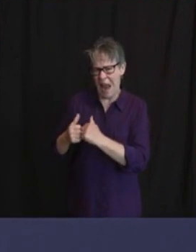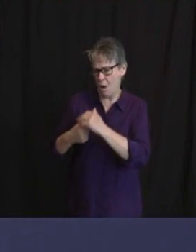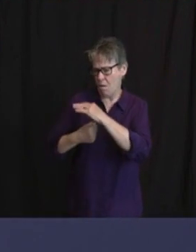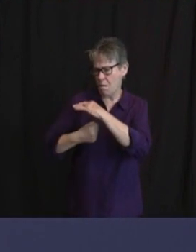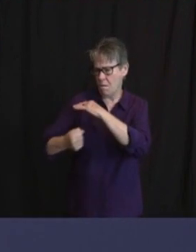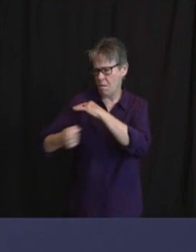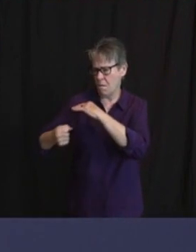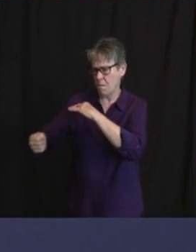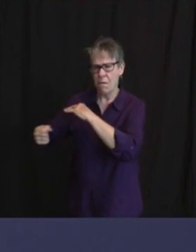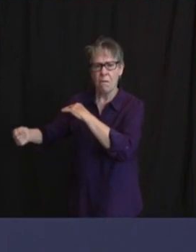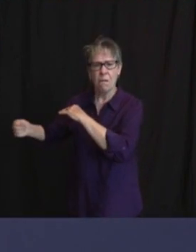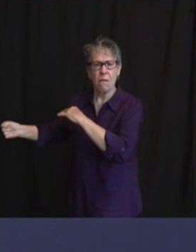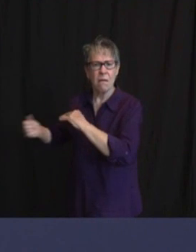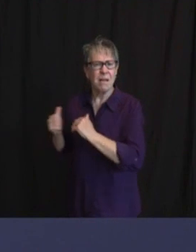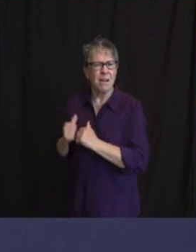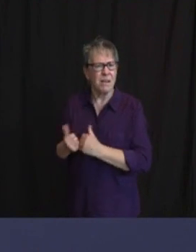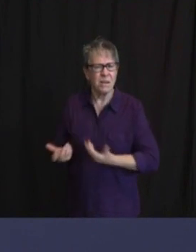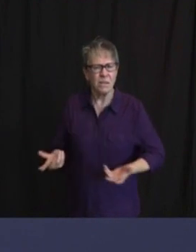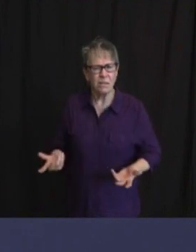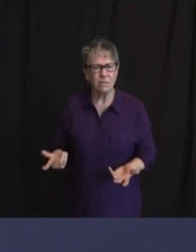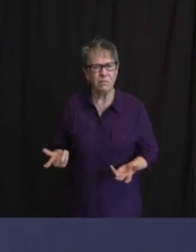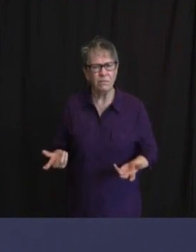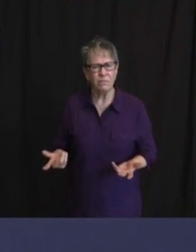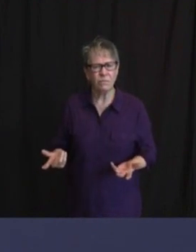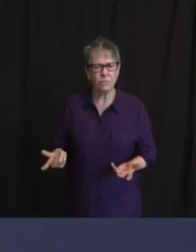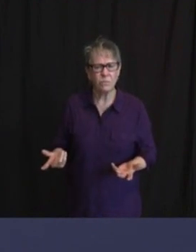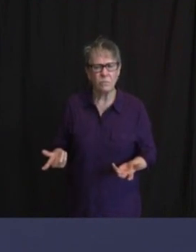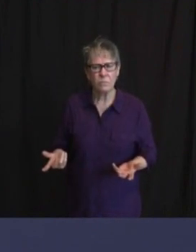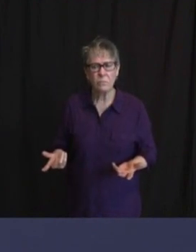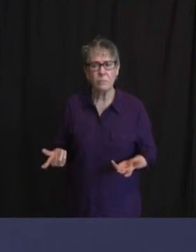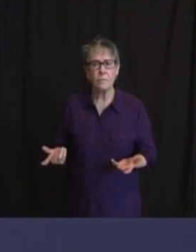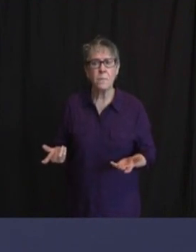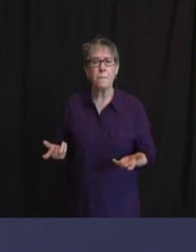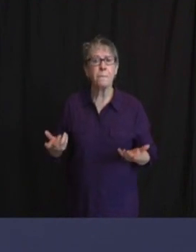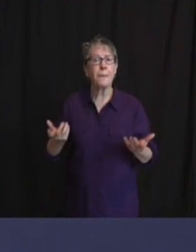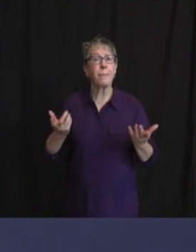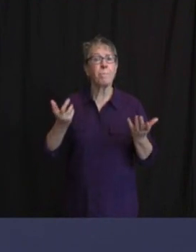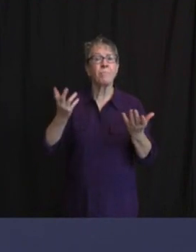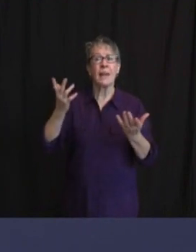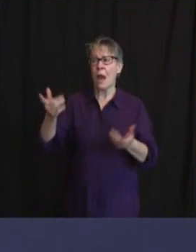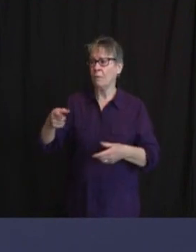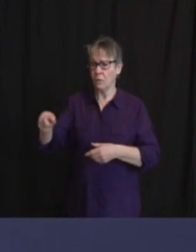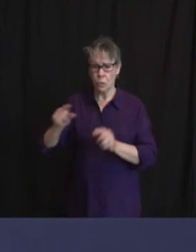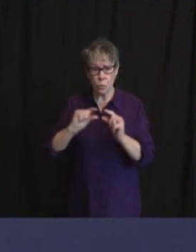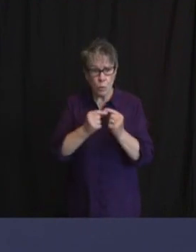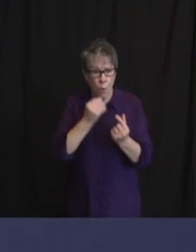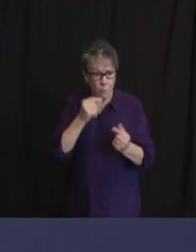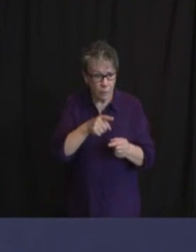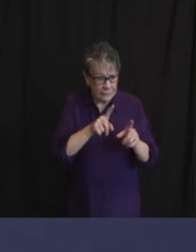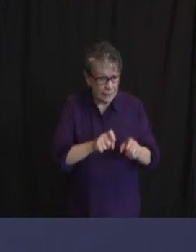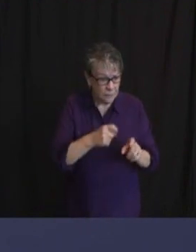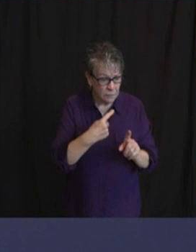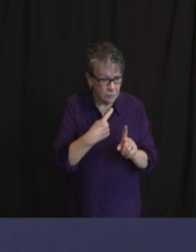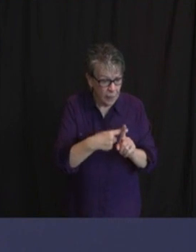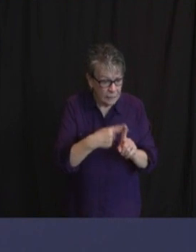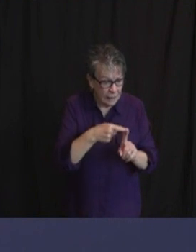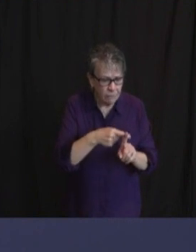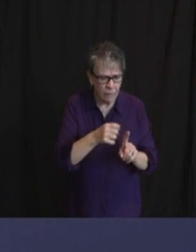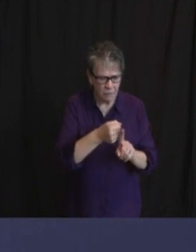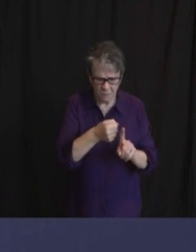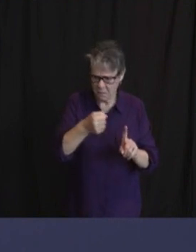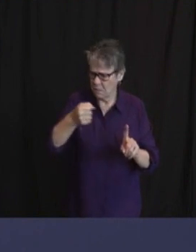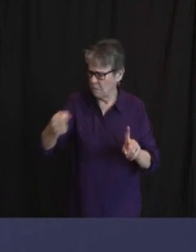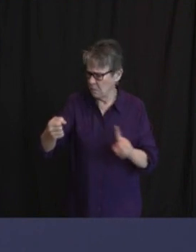meeting, Judy, was on Monday on our side, other than led obviously by Dr. Shirley